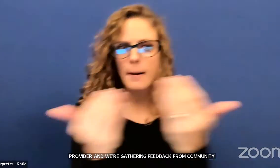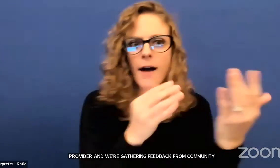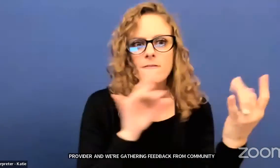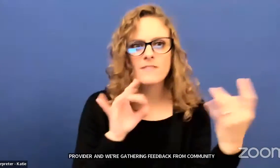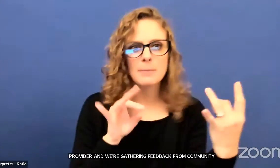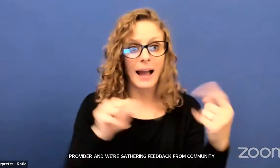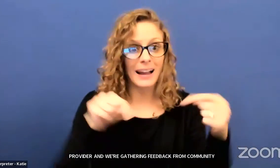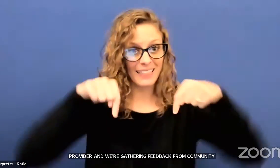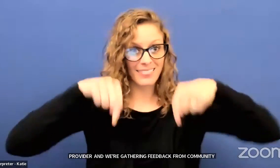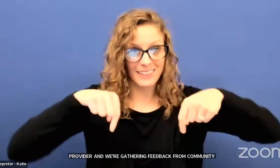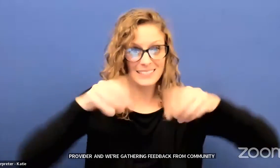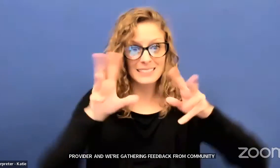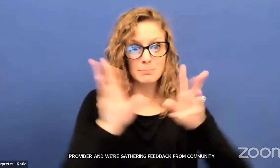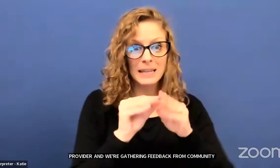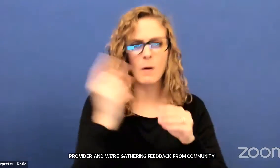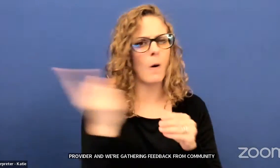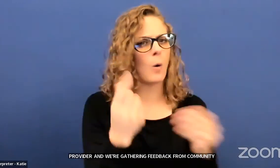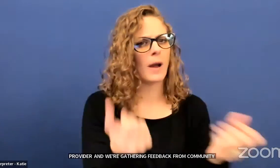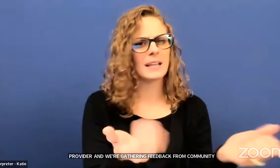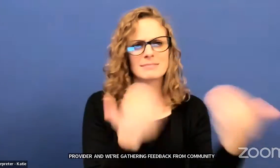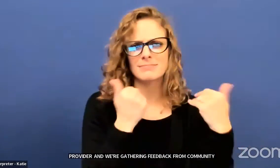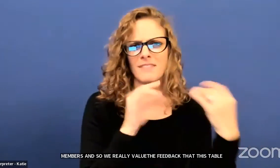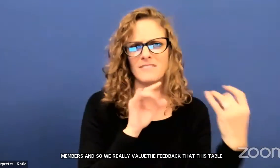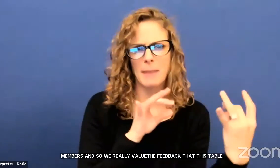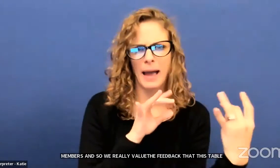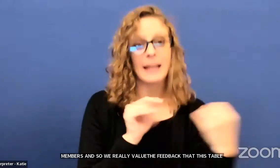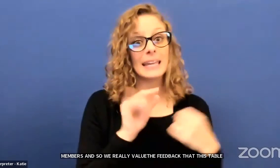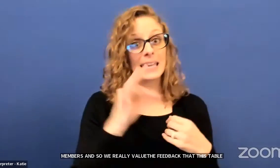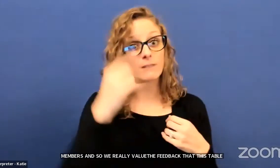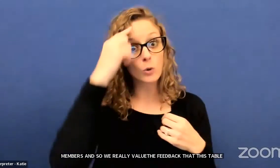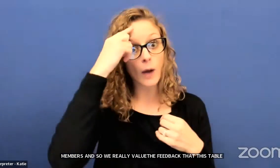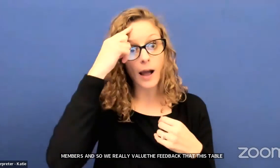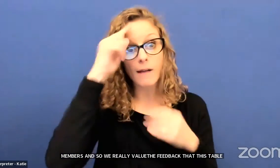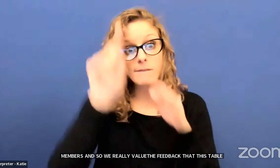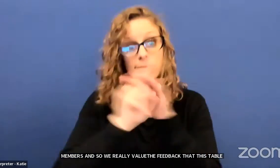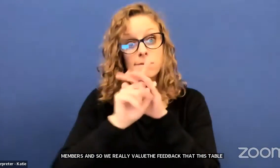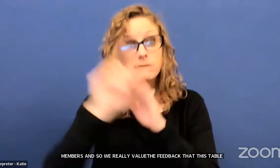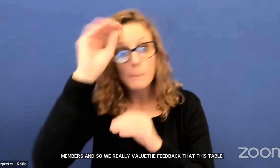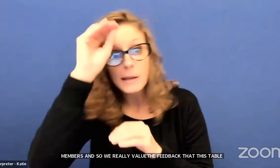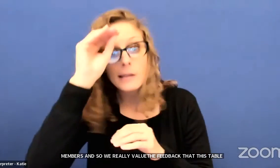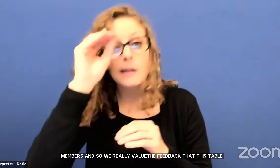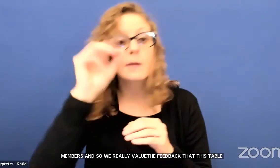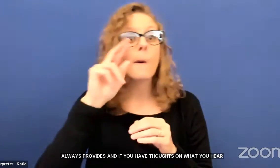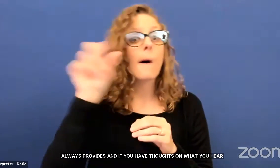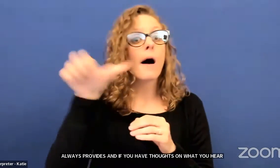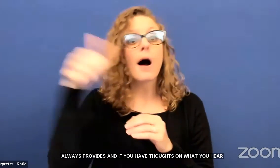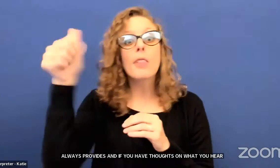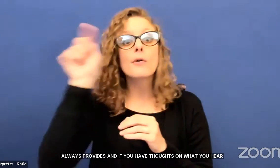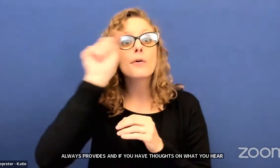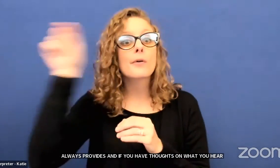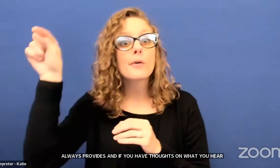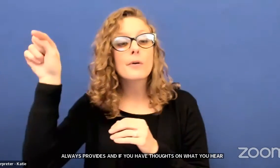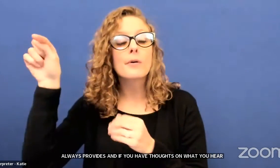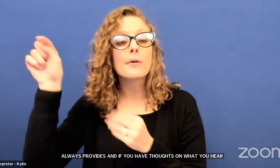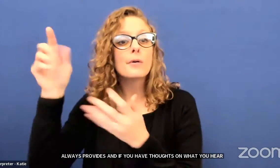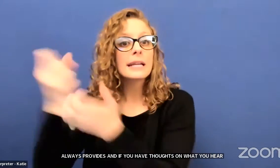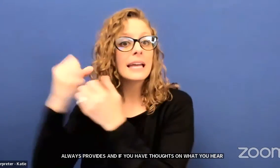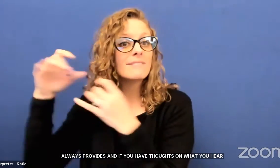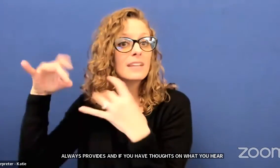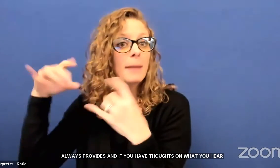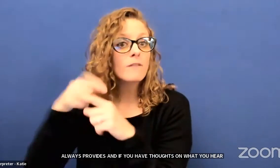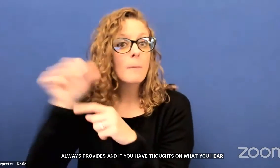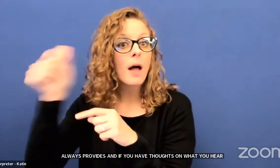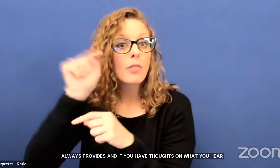always provides. And if you have thoughts on what you hear today or other spaces where we might want to go to get feedback from the